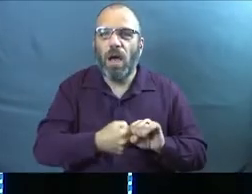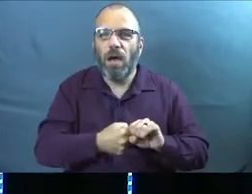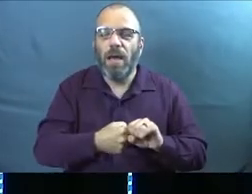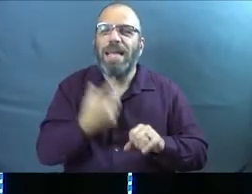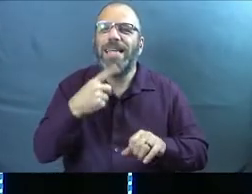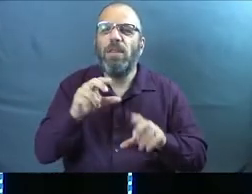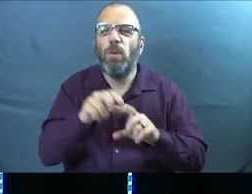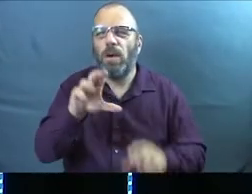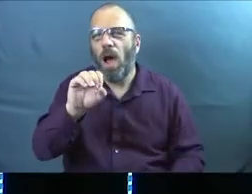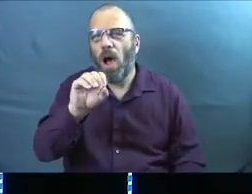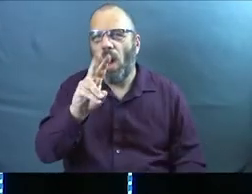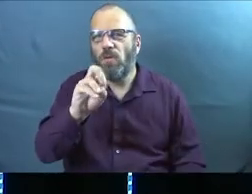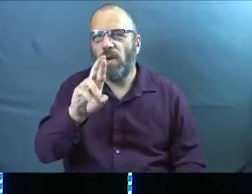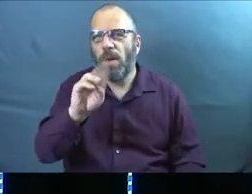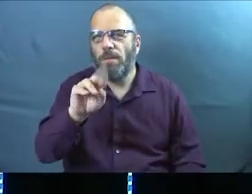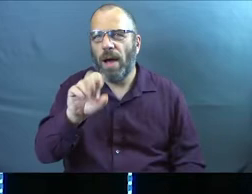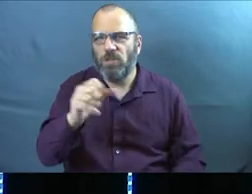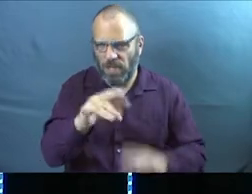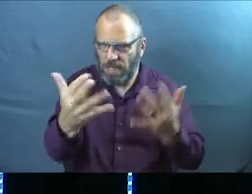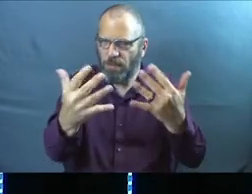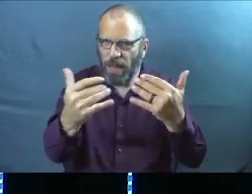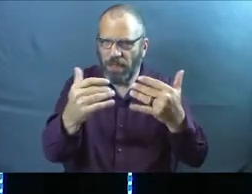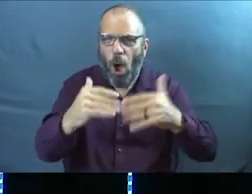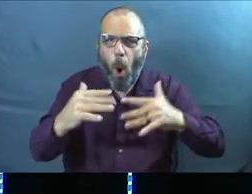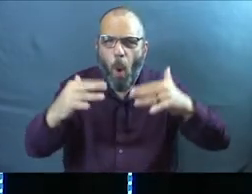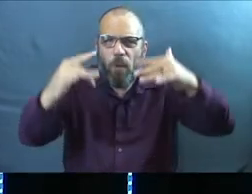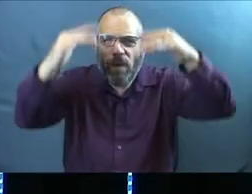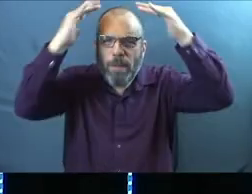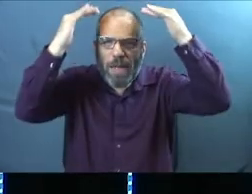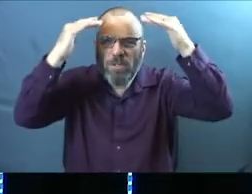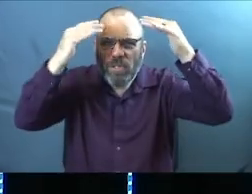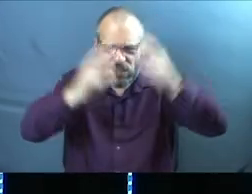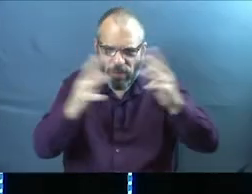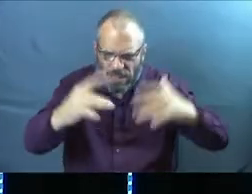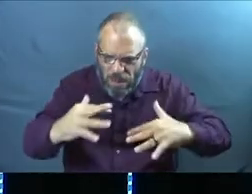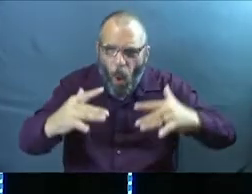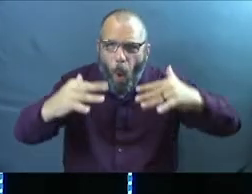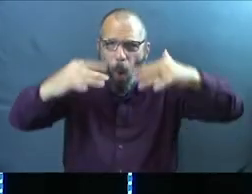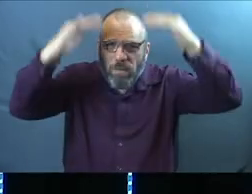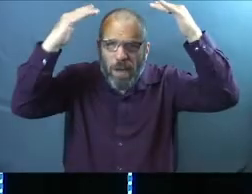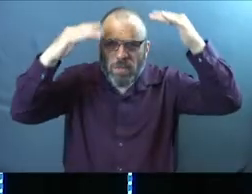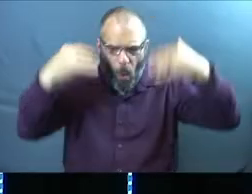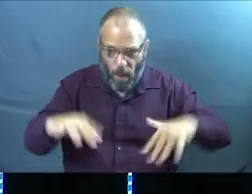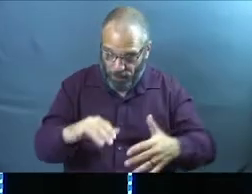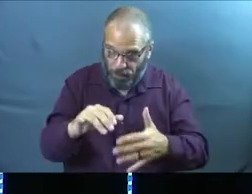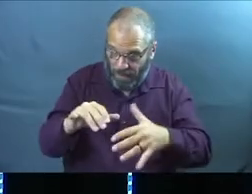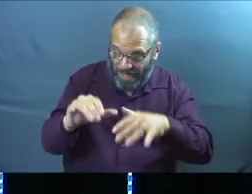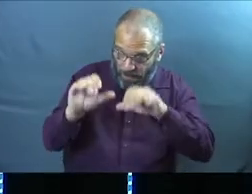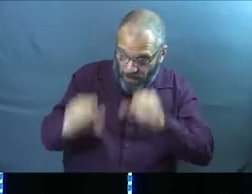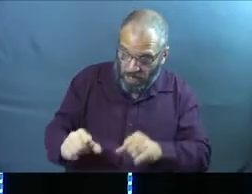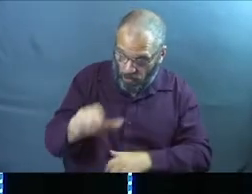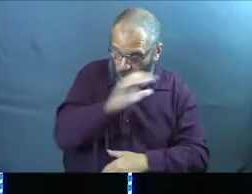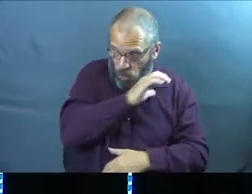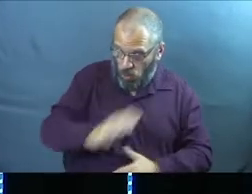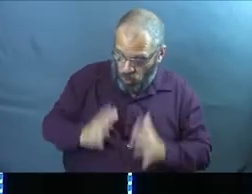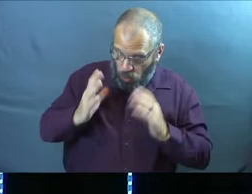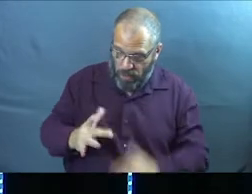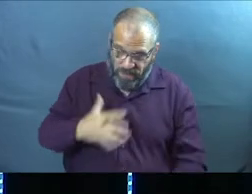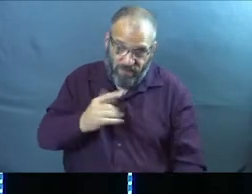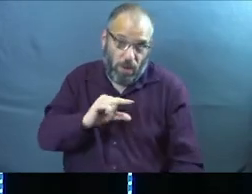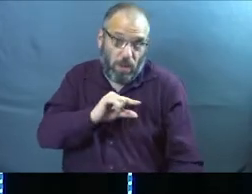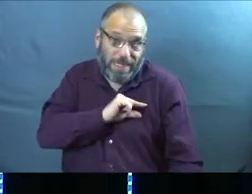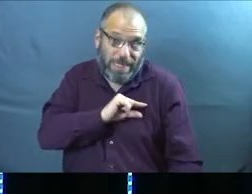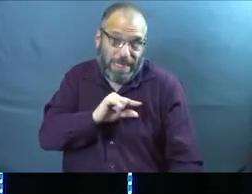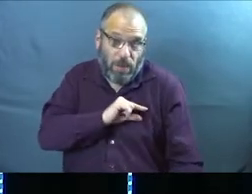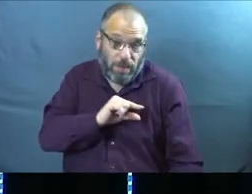Say overmuch. Overmuch. Too much. Like, it's possible for a Christian to feel guilty and to feel